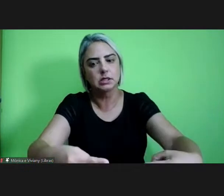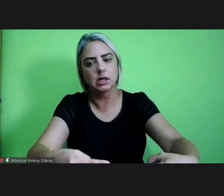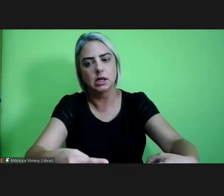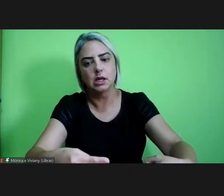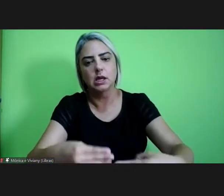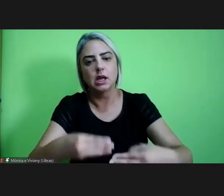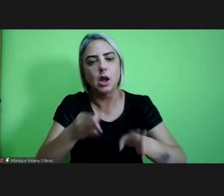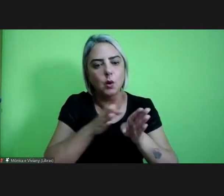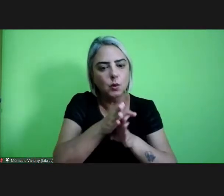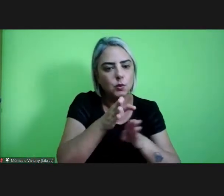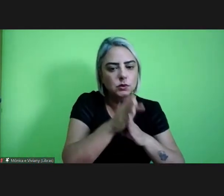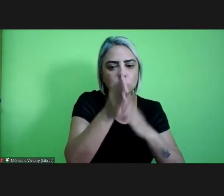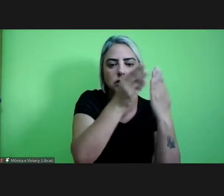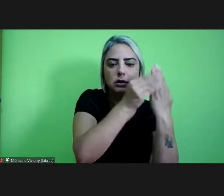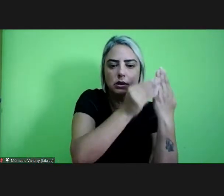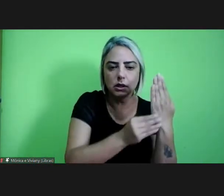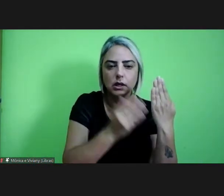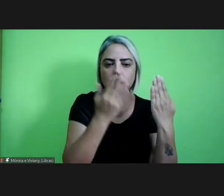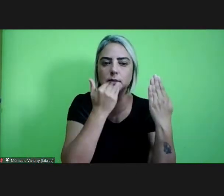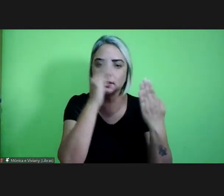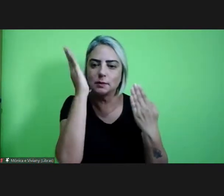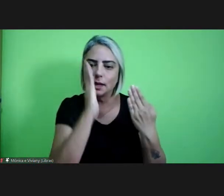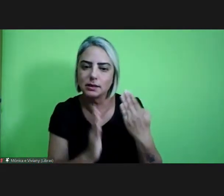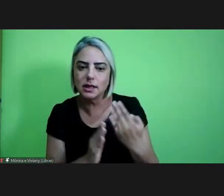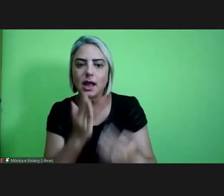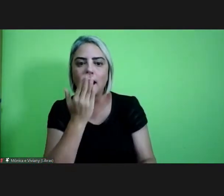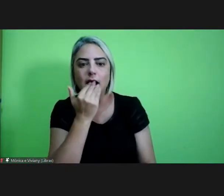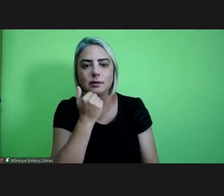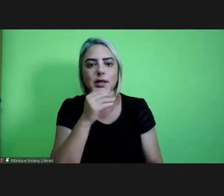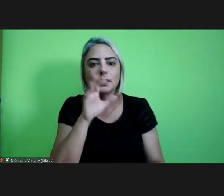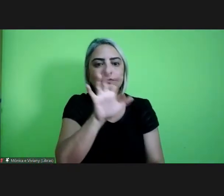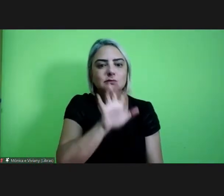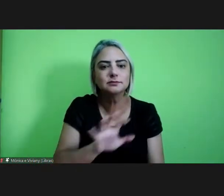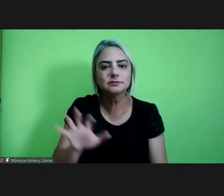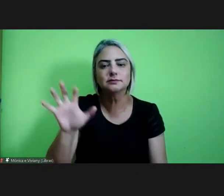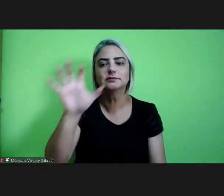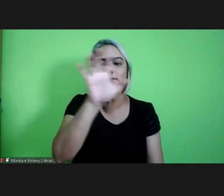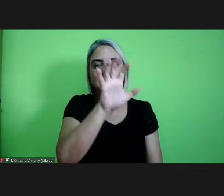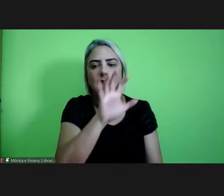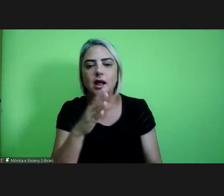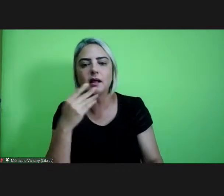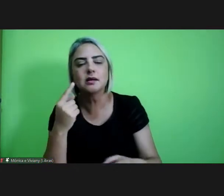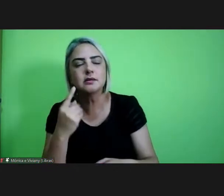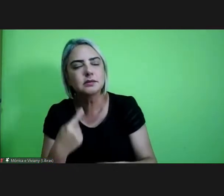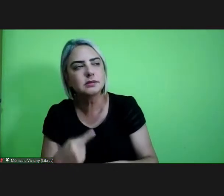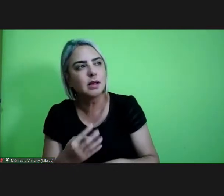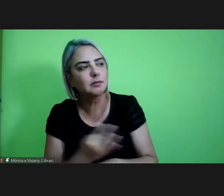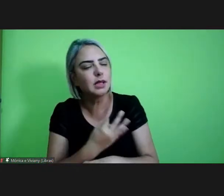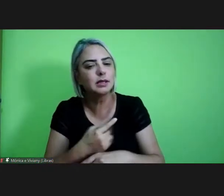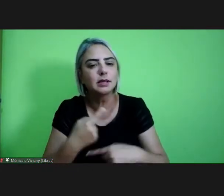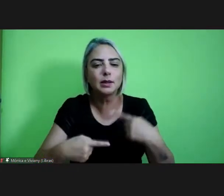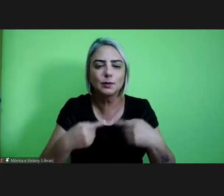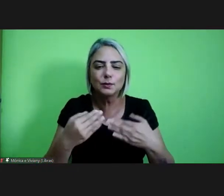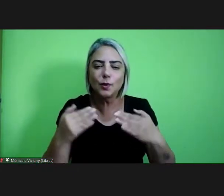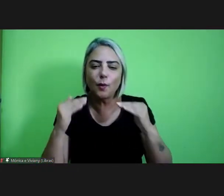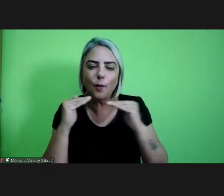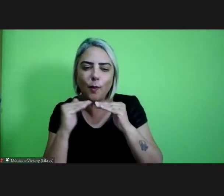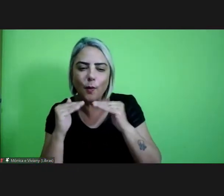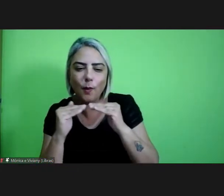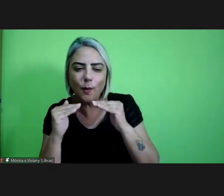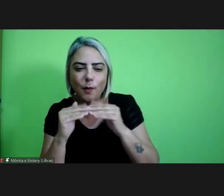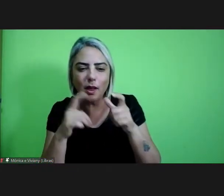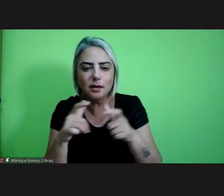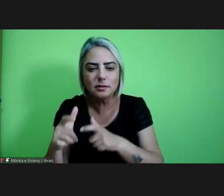had this care with the guides and also the issue of regional food. And we are trying to dialogue with the